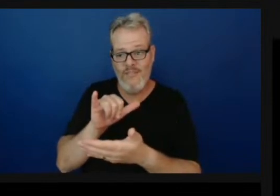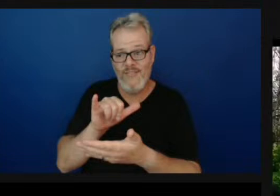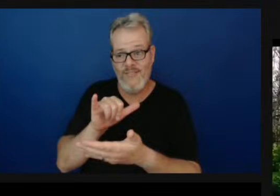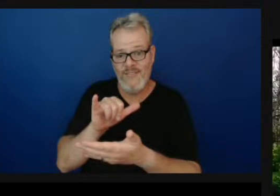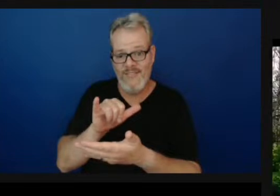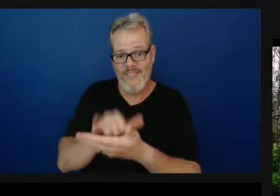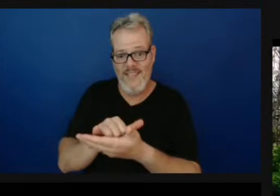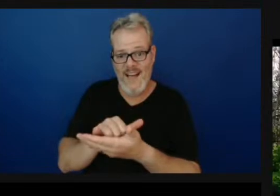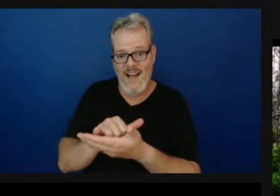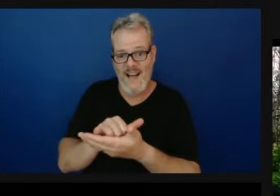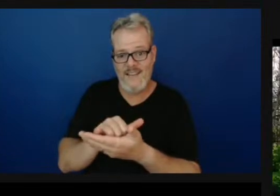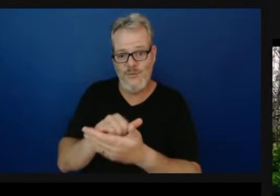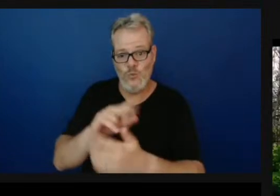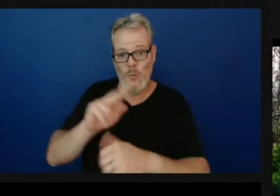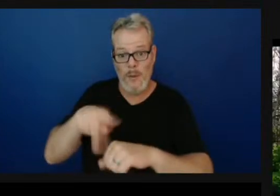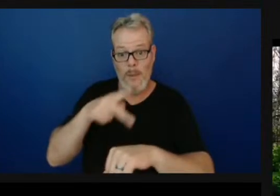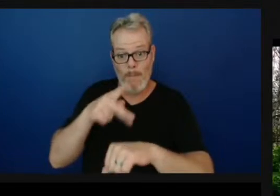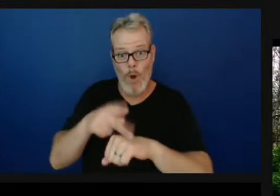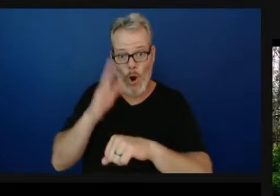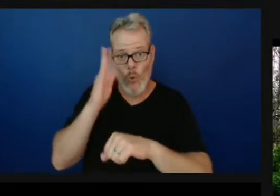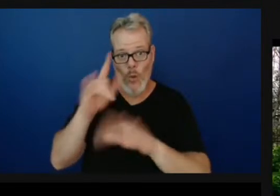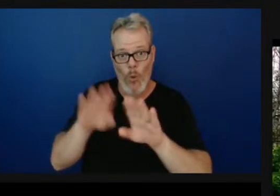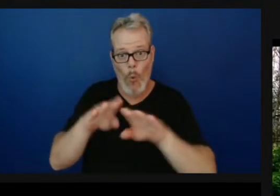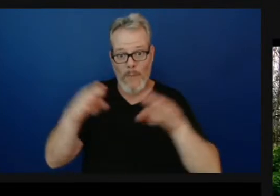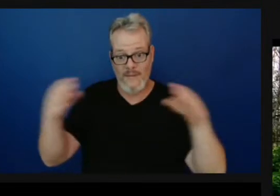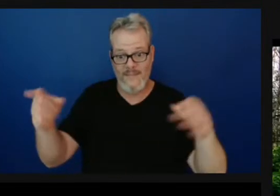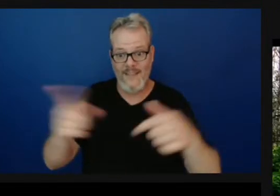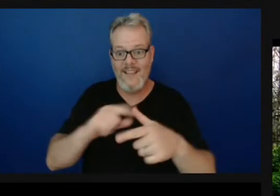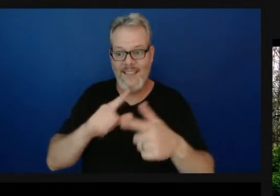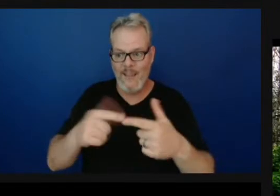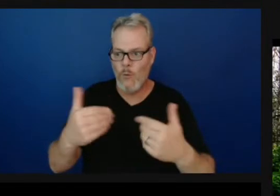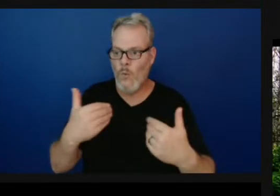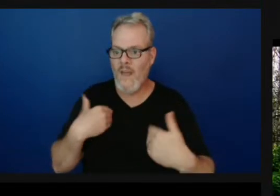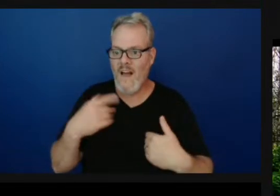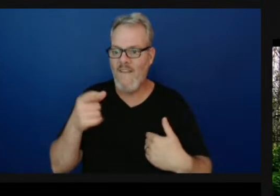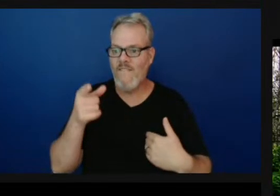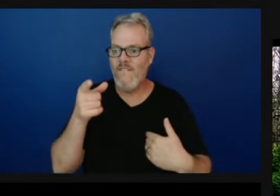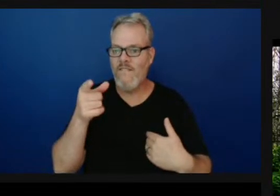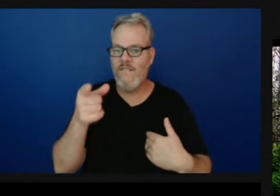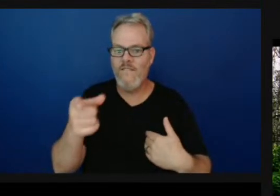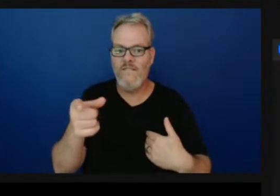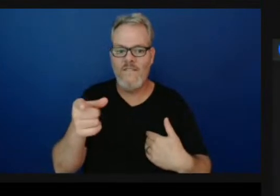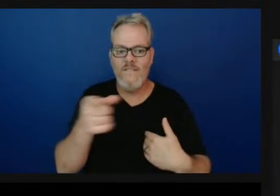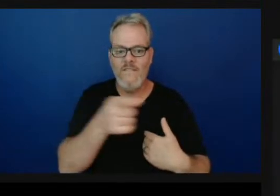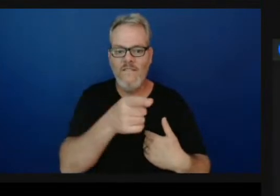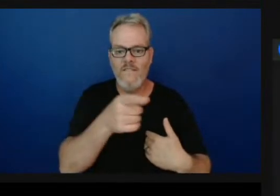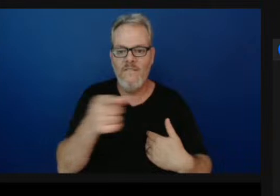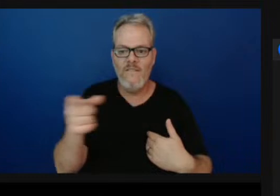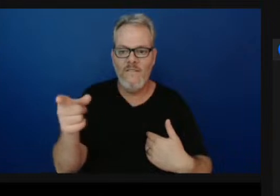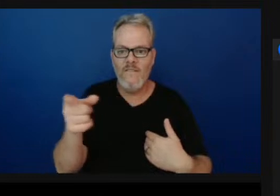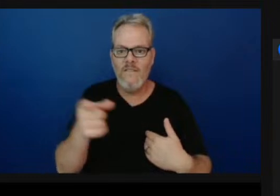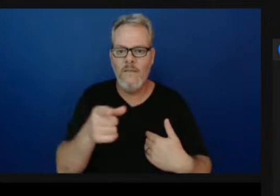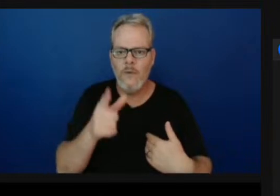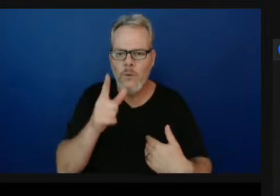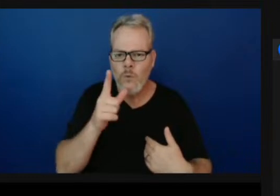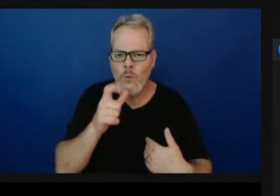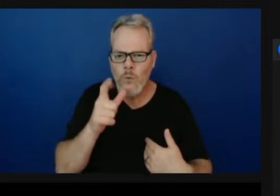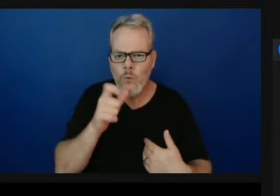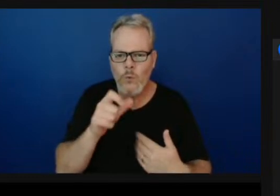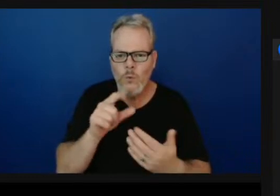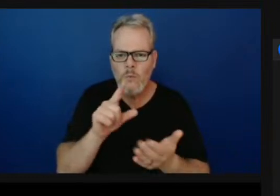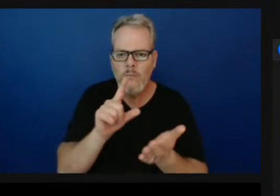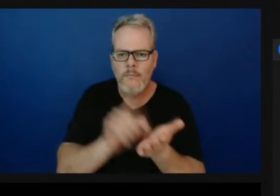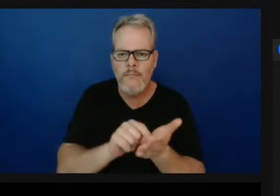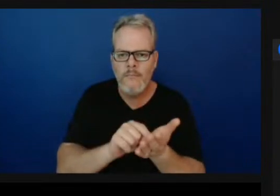a park reopened the road. And then we have here a post by one of our